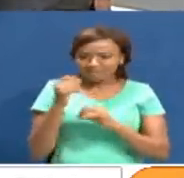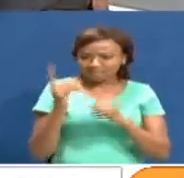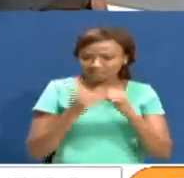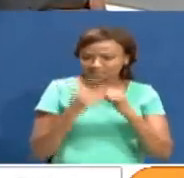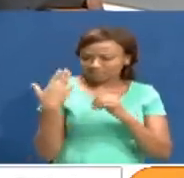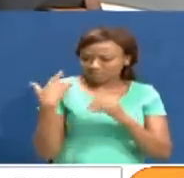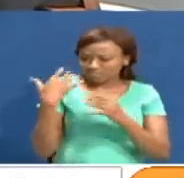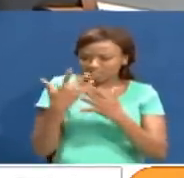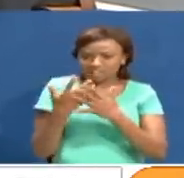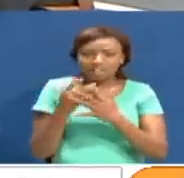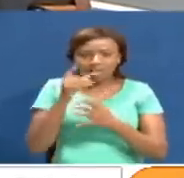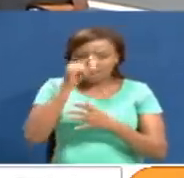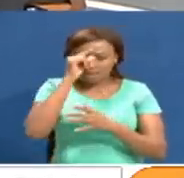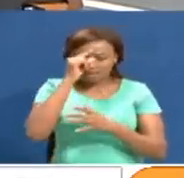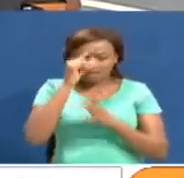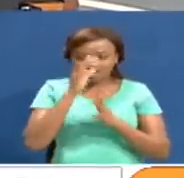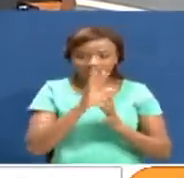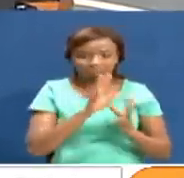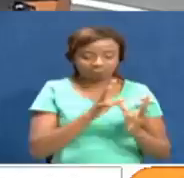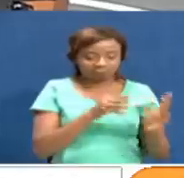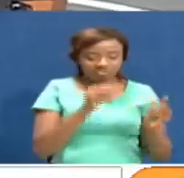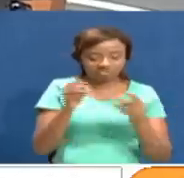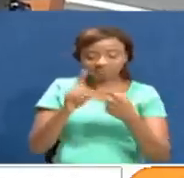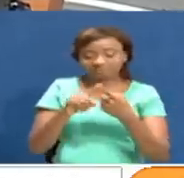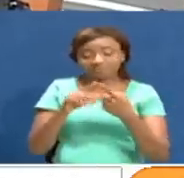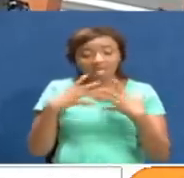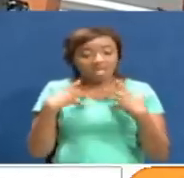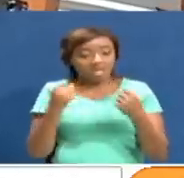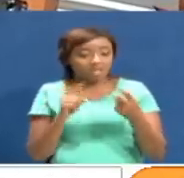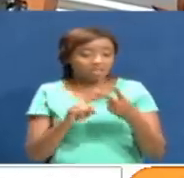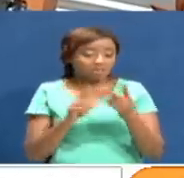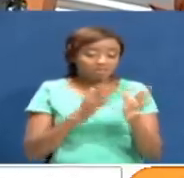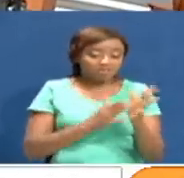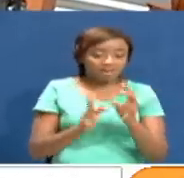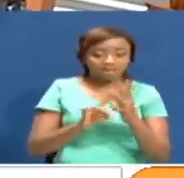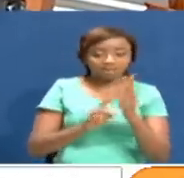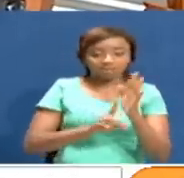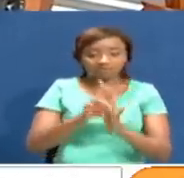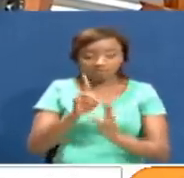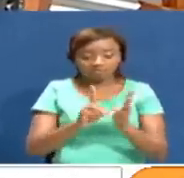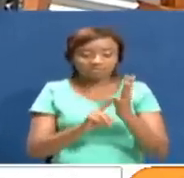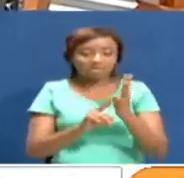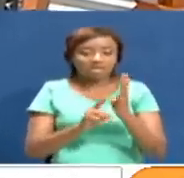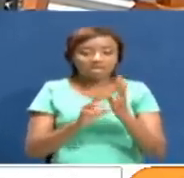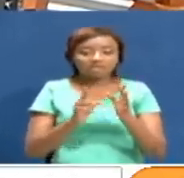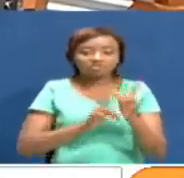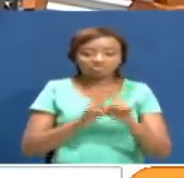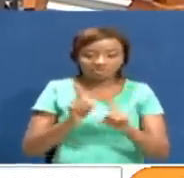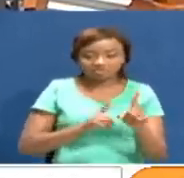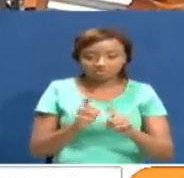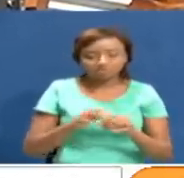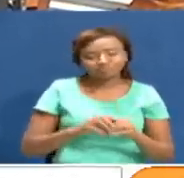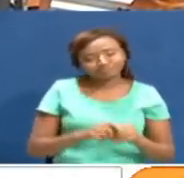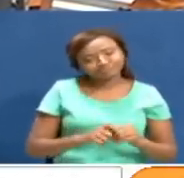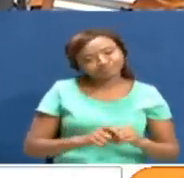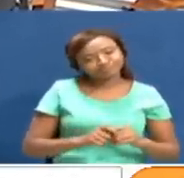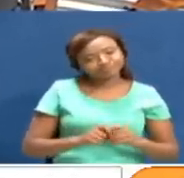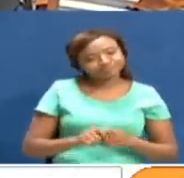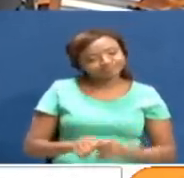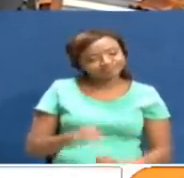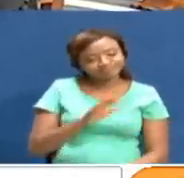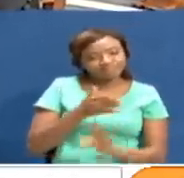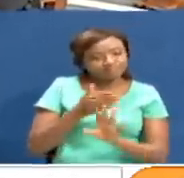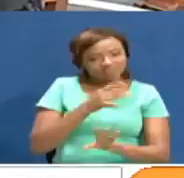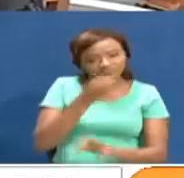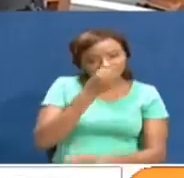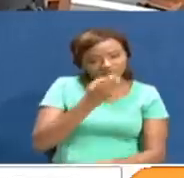transferred four key functions of the city: health, planning, development, transport, and public works. And General, you were talking to me